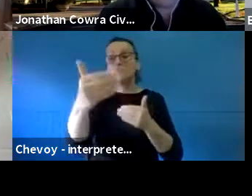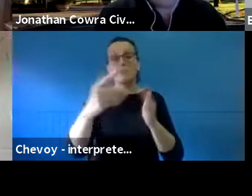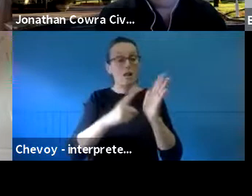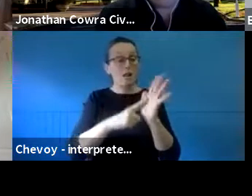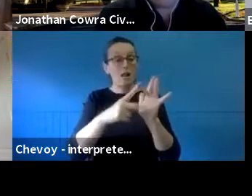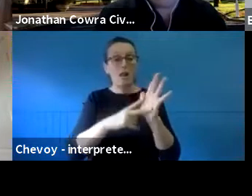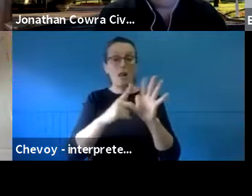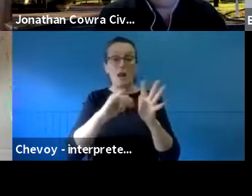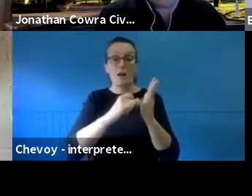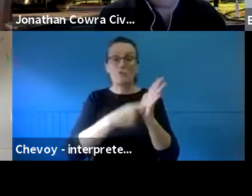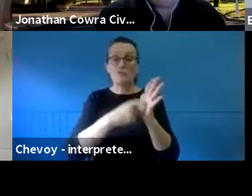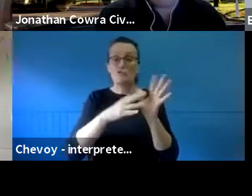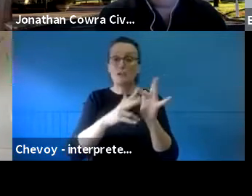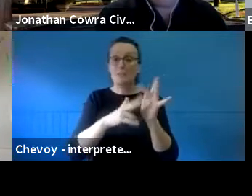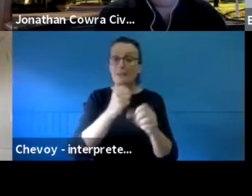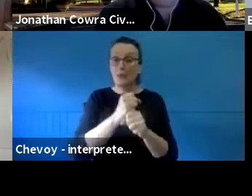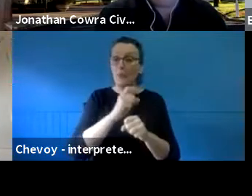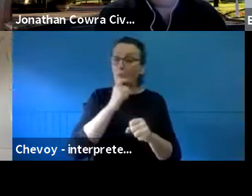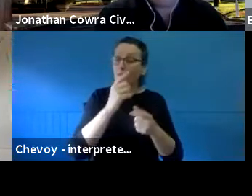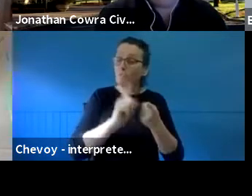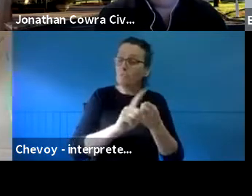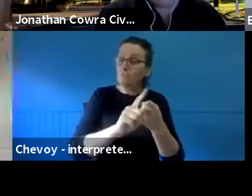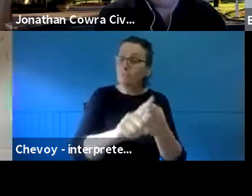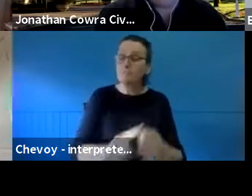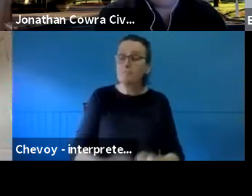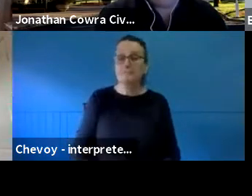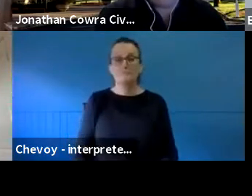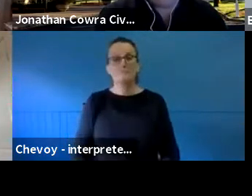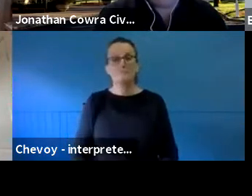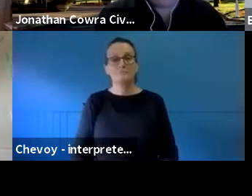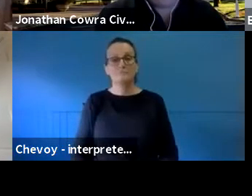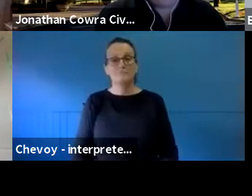of an audience development exercise rather than a sort of,